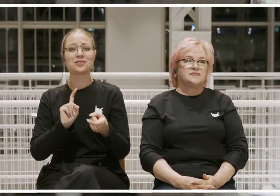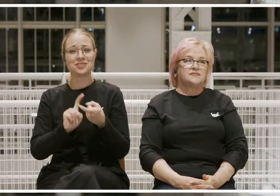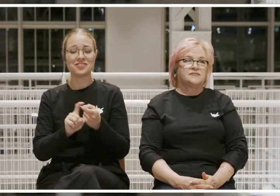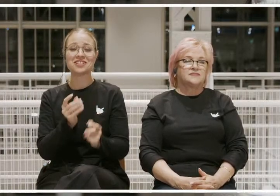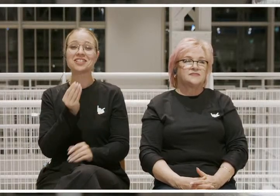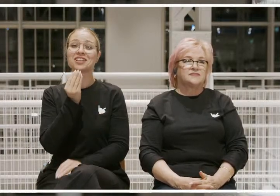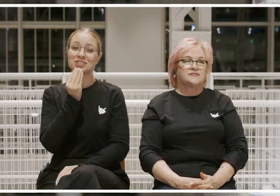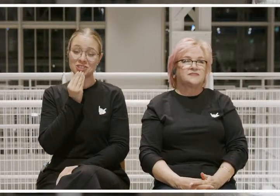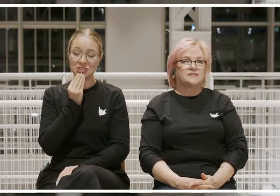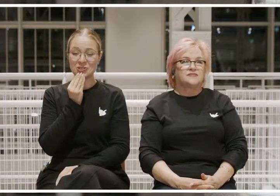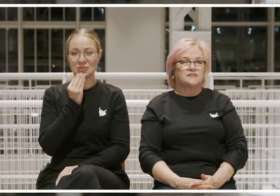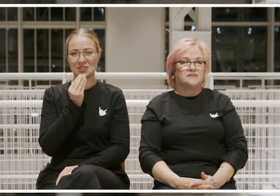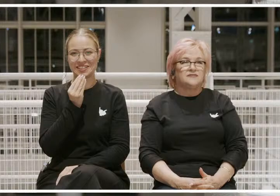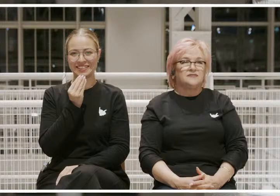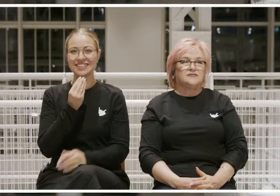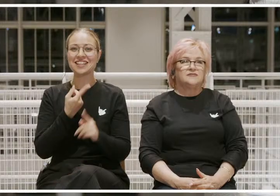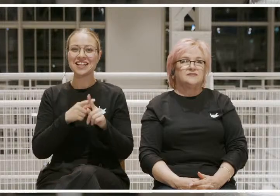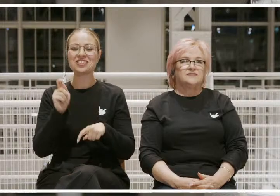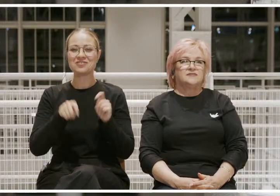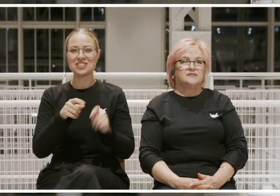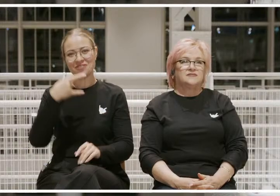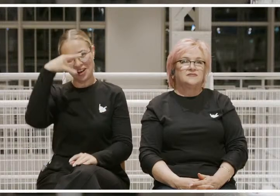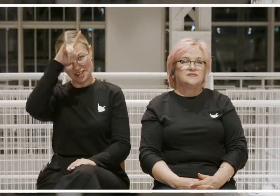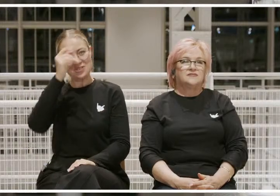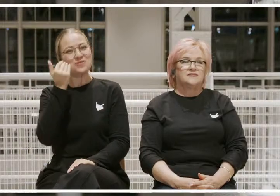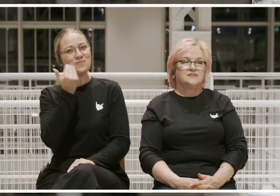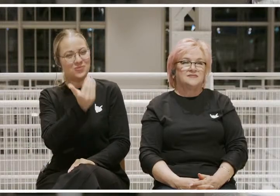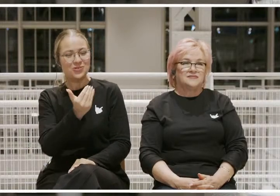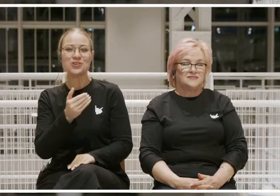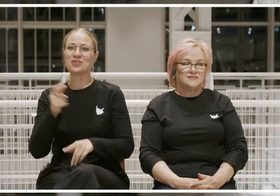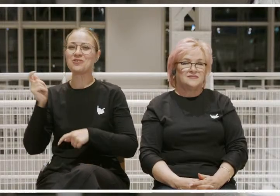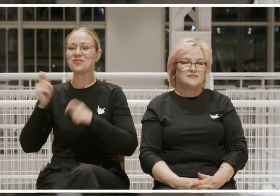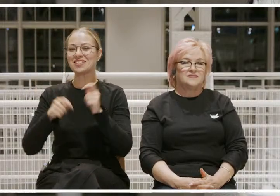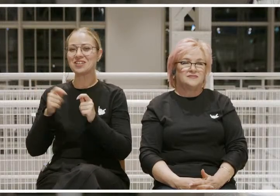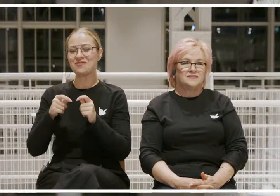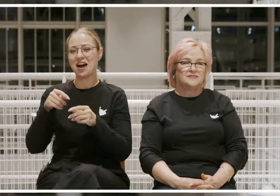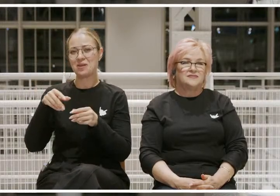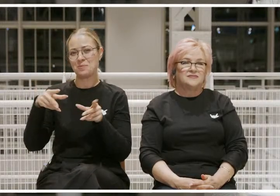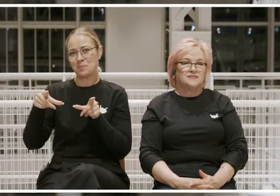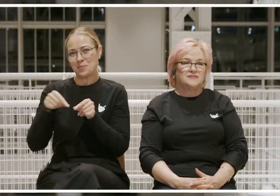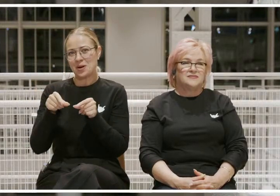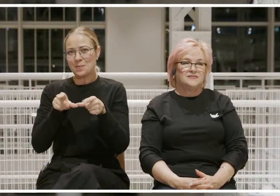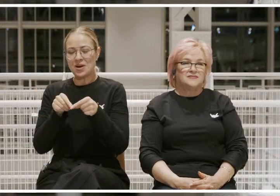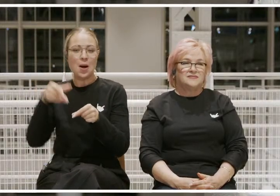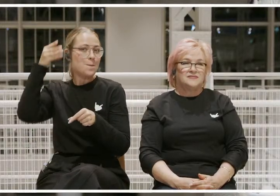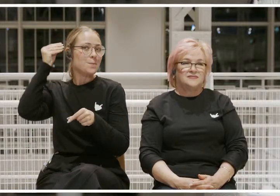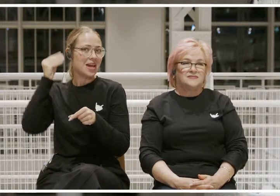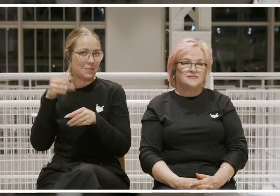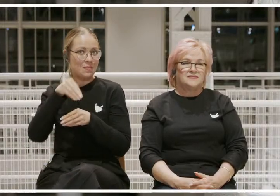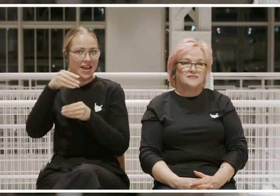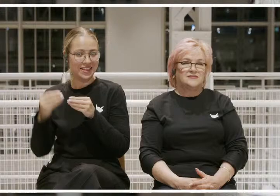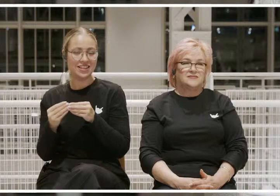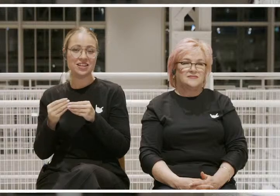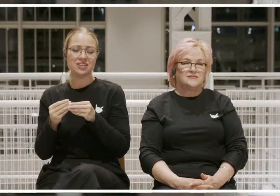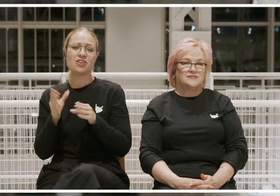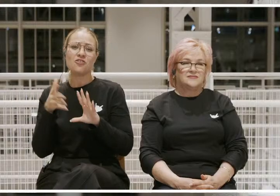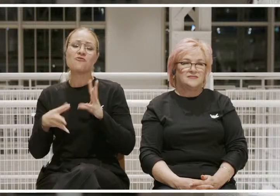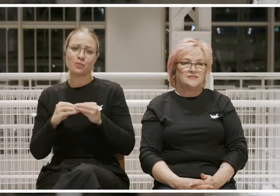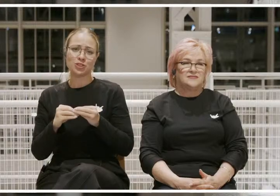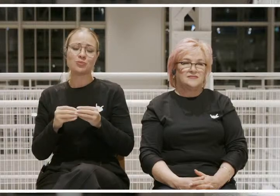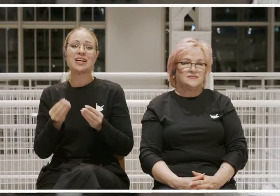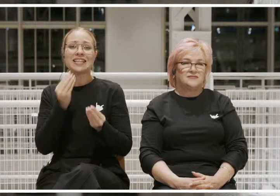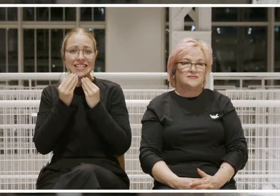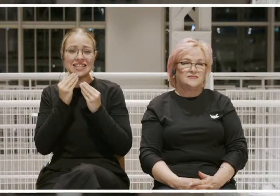Festival, because food unites people. And it